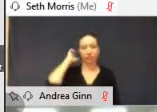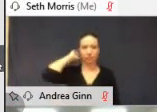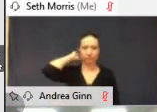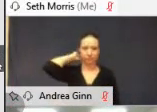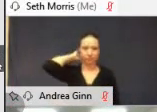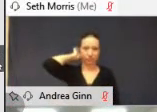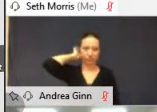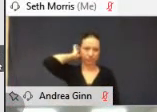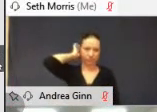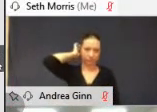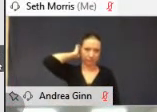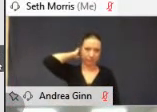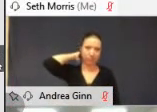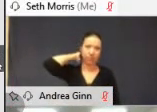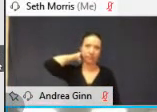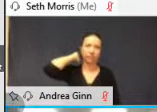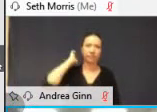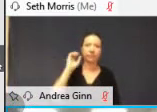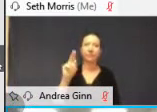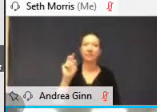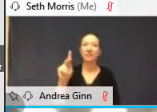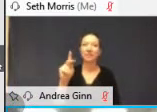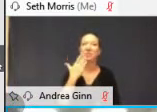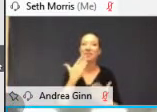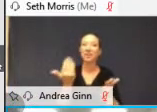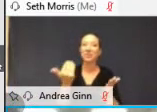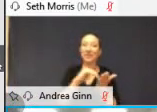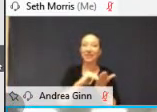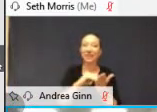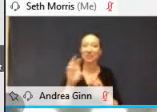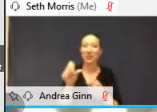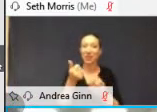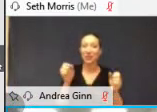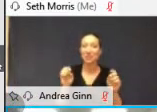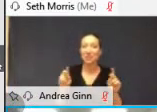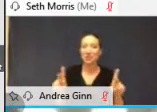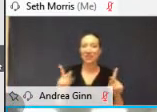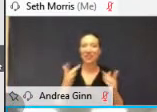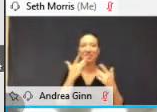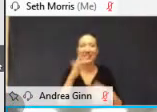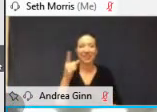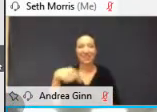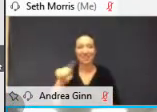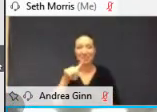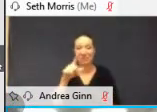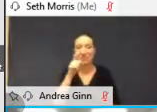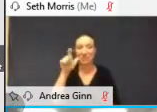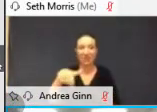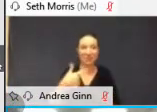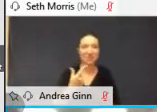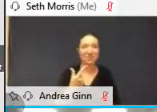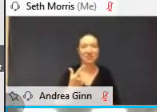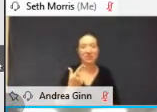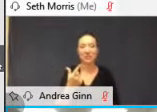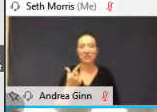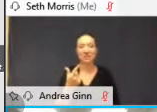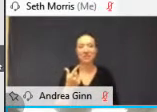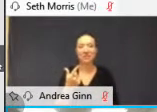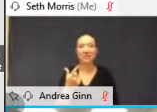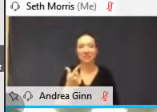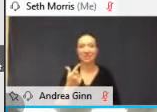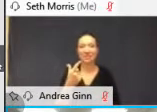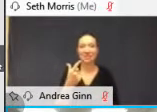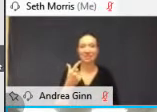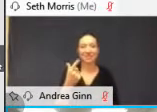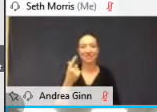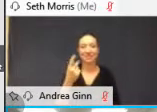Okay, so thank you again for another opportunity, and luckily you all will be spared my disappearing voice on this